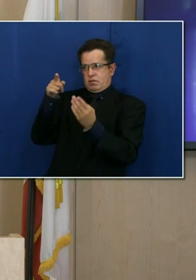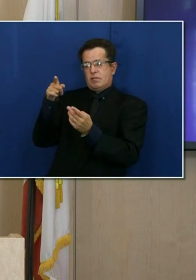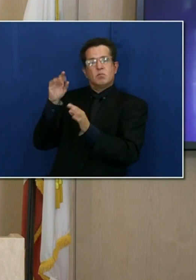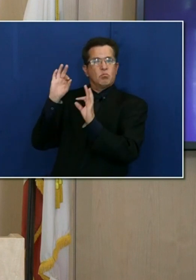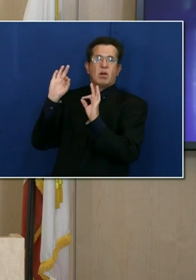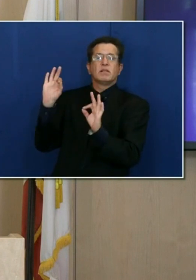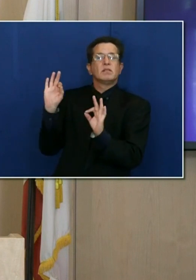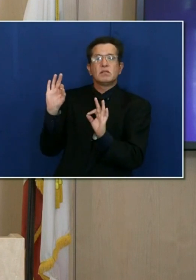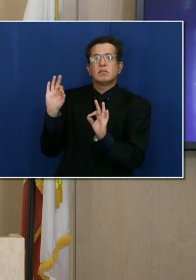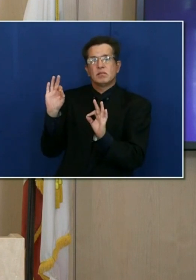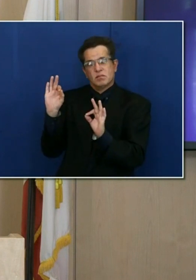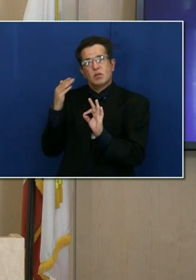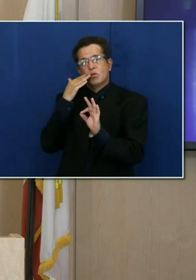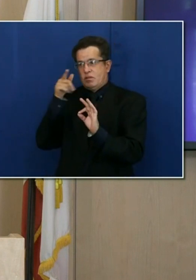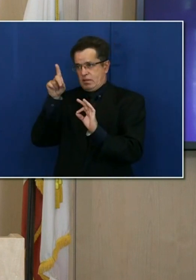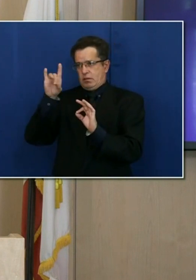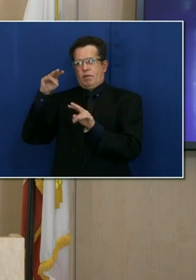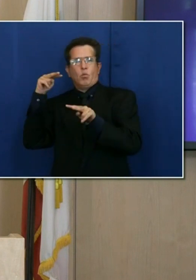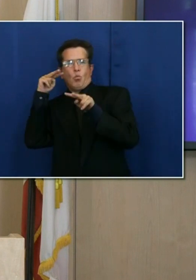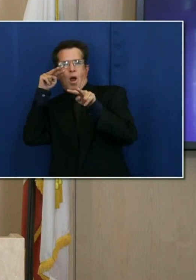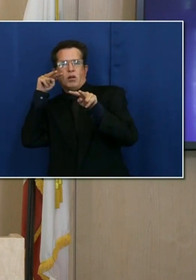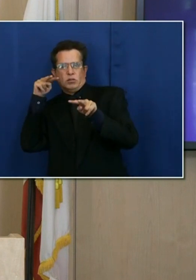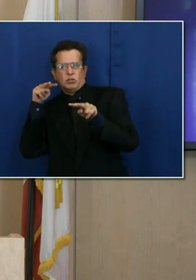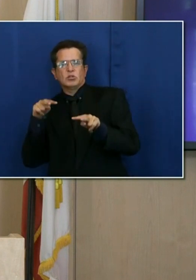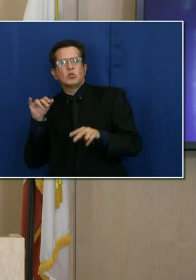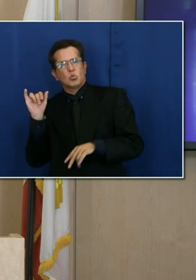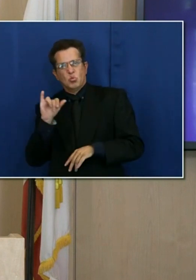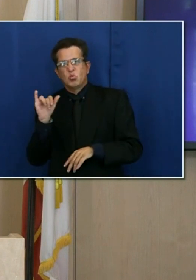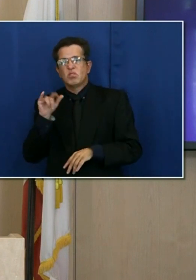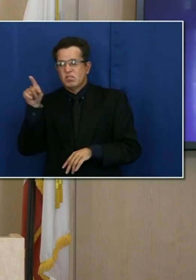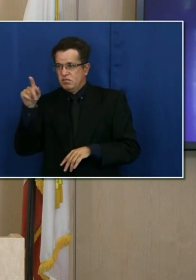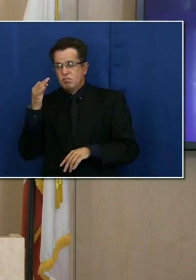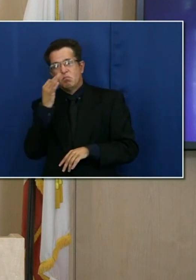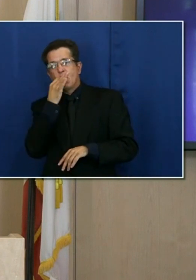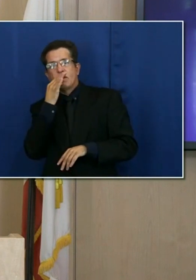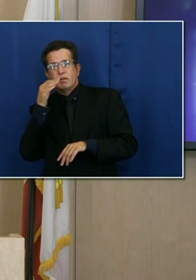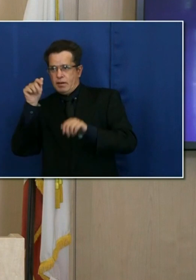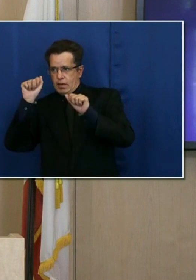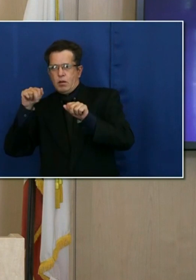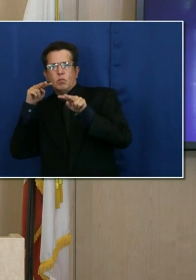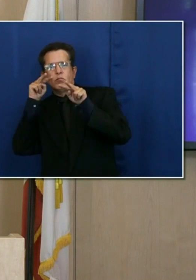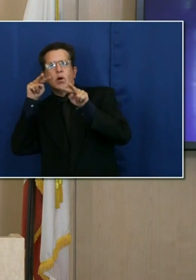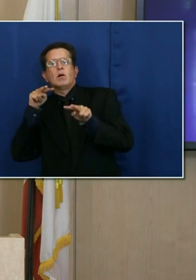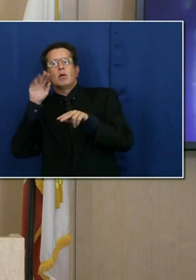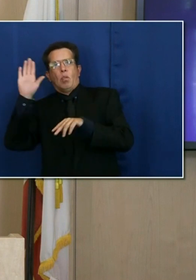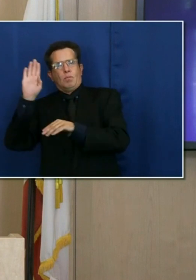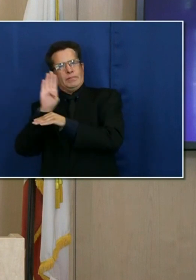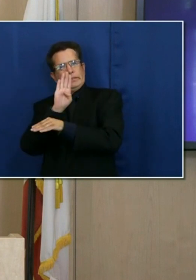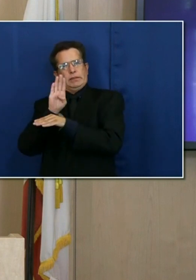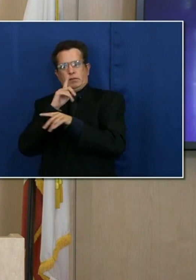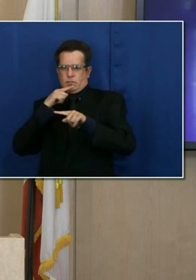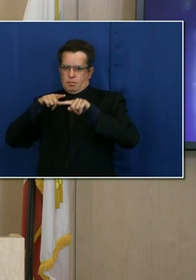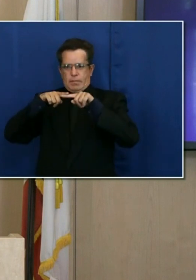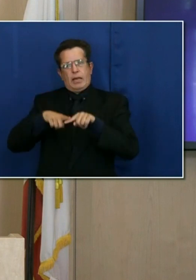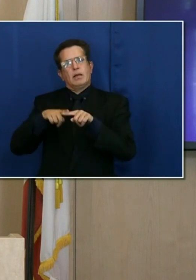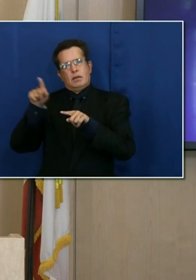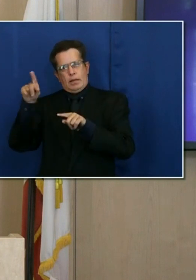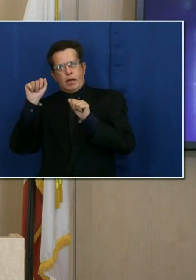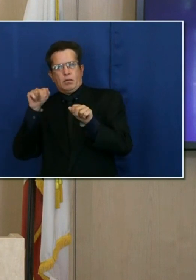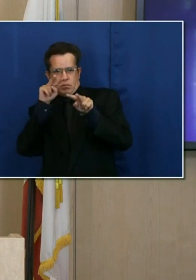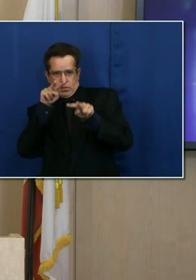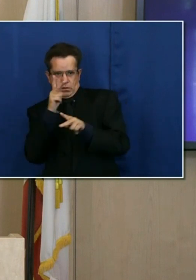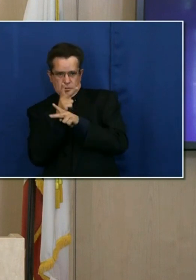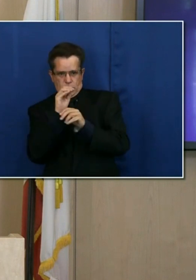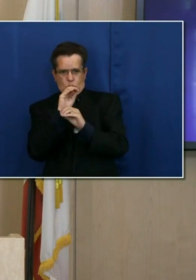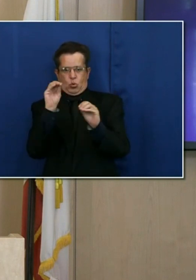been some of the best enforcers we could have out there, because they know that their ability to stay in business is predicated on making sure that